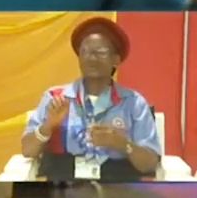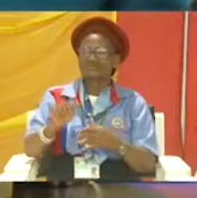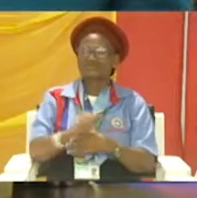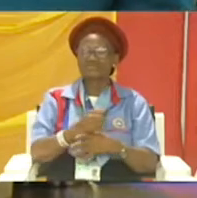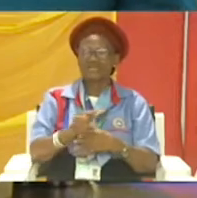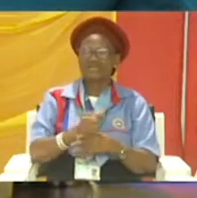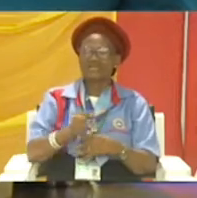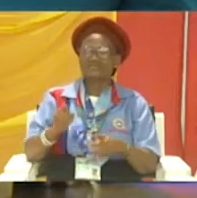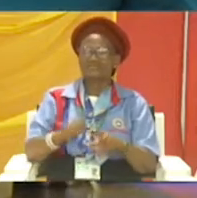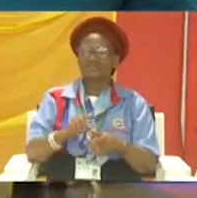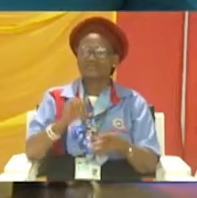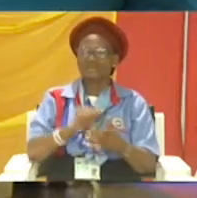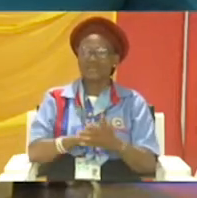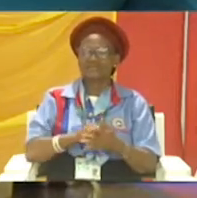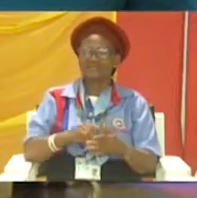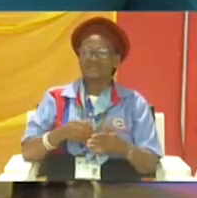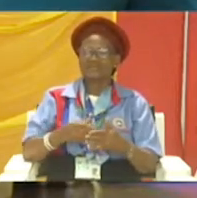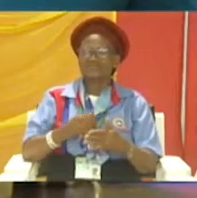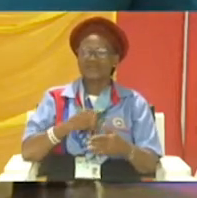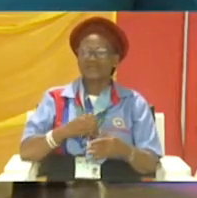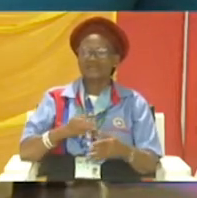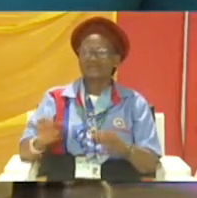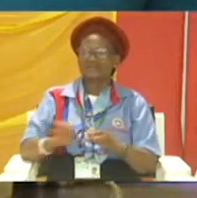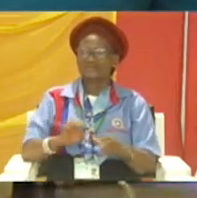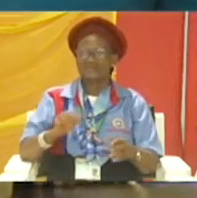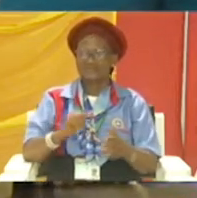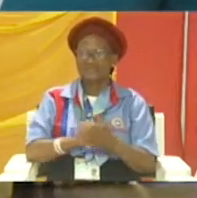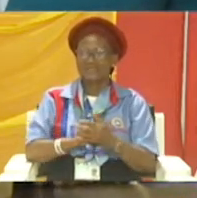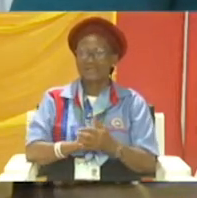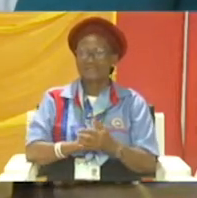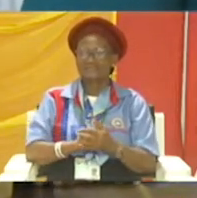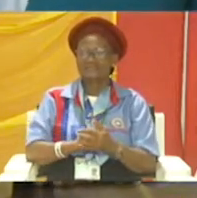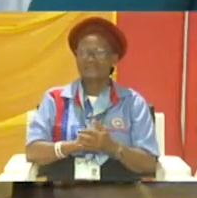But before I do that,